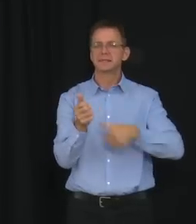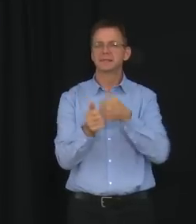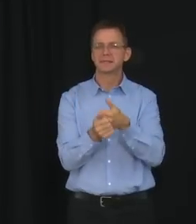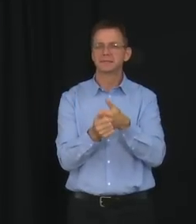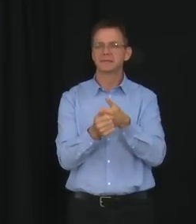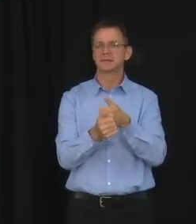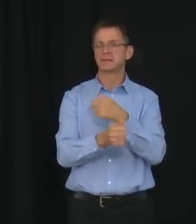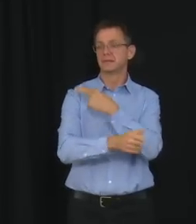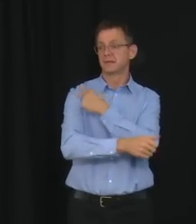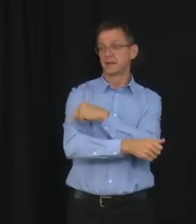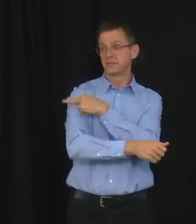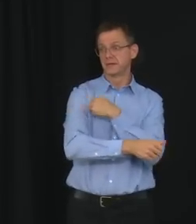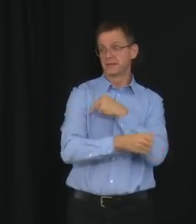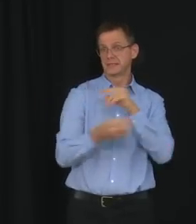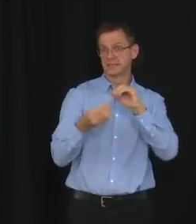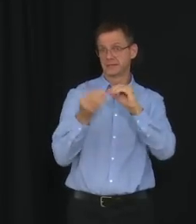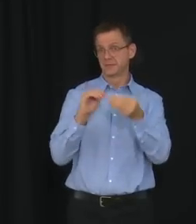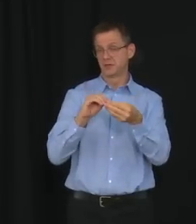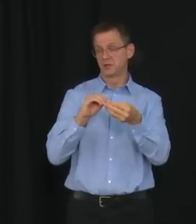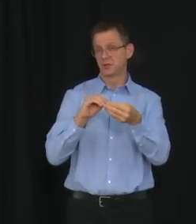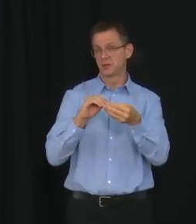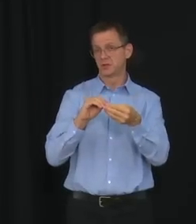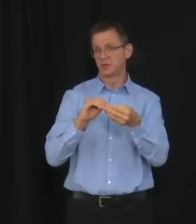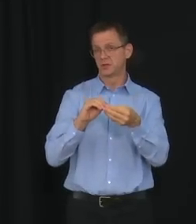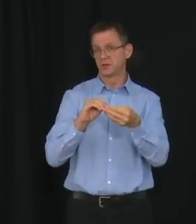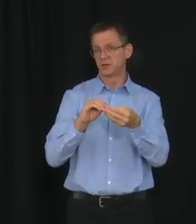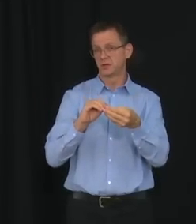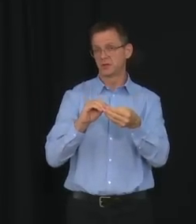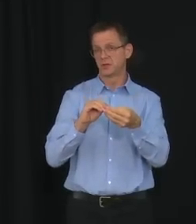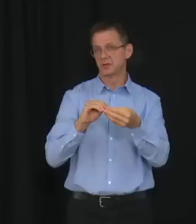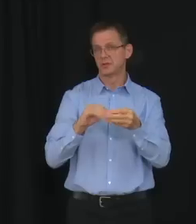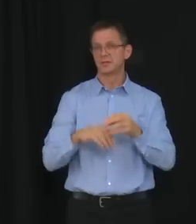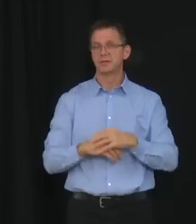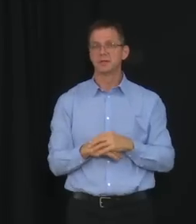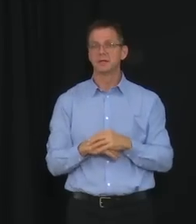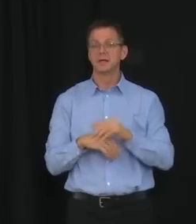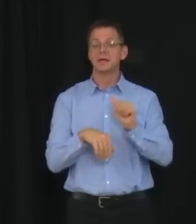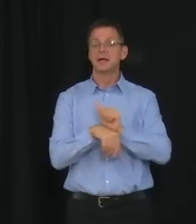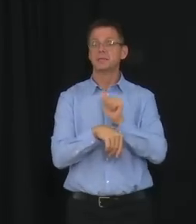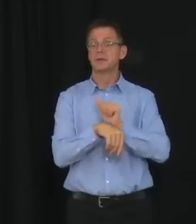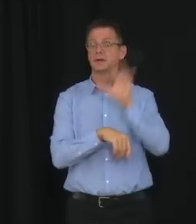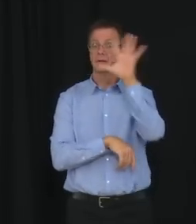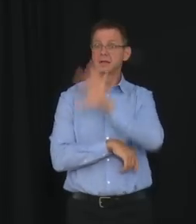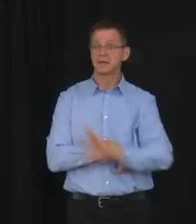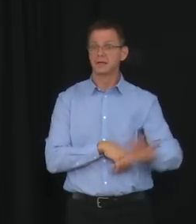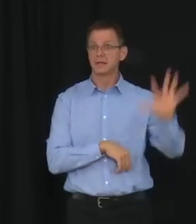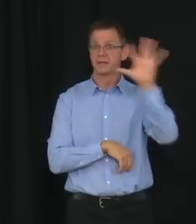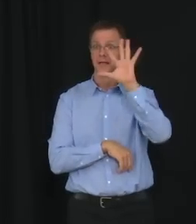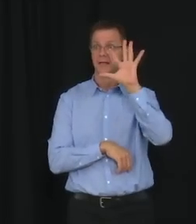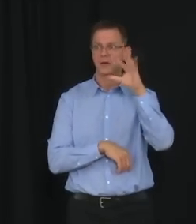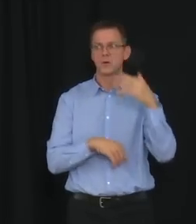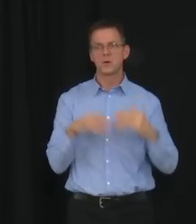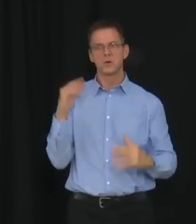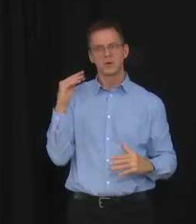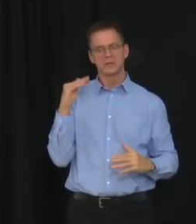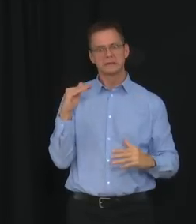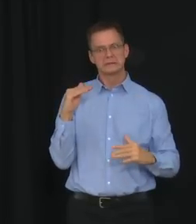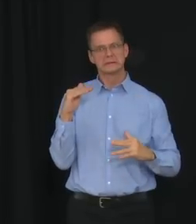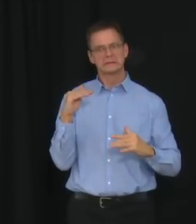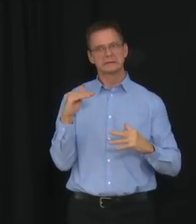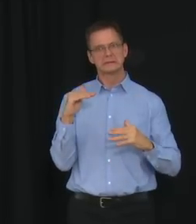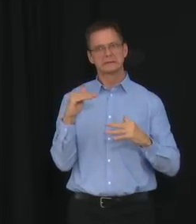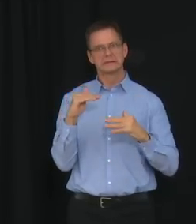Our provincial healthcare system is experiencing significant capacity challenges. We continue to do all that we can to